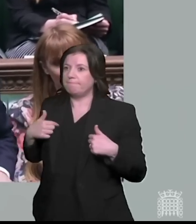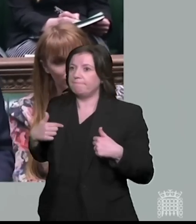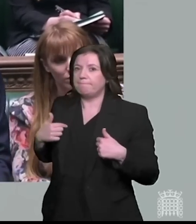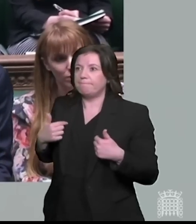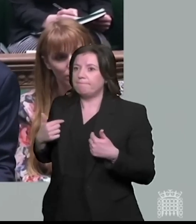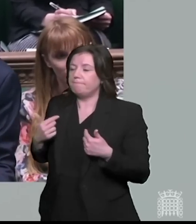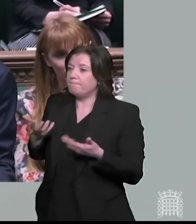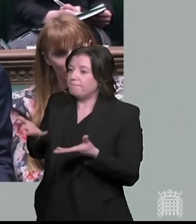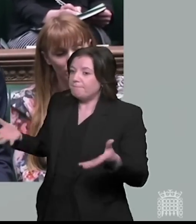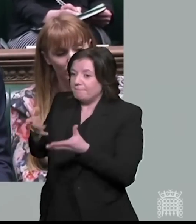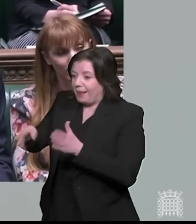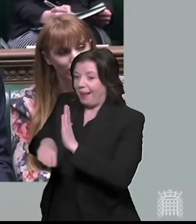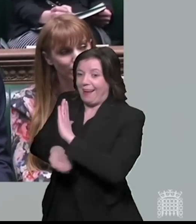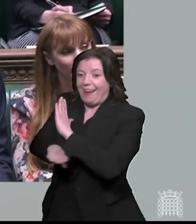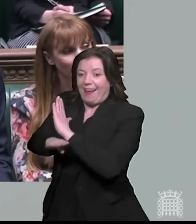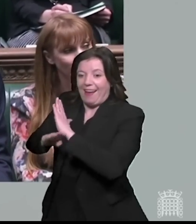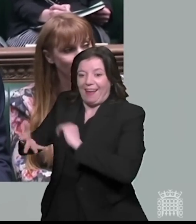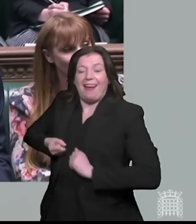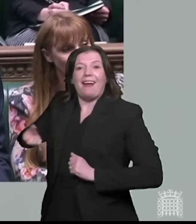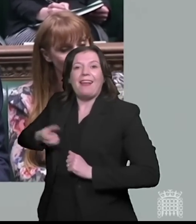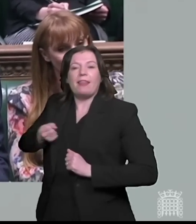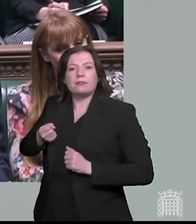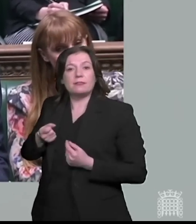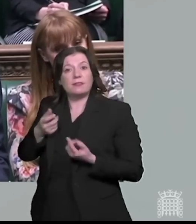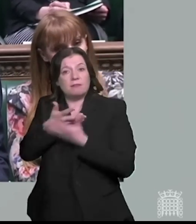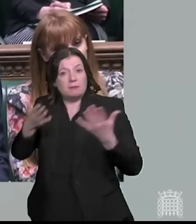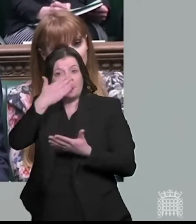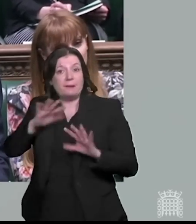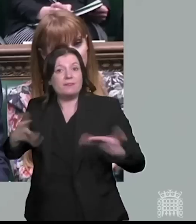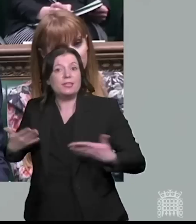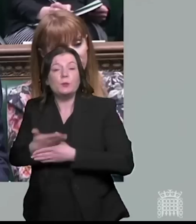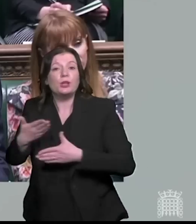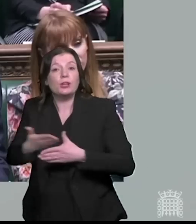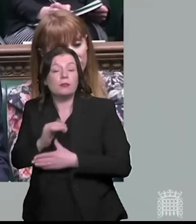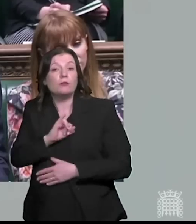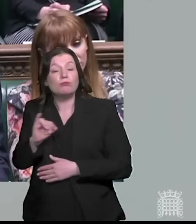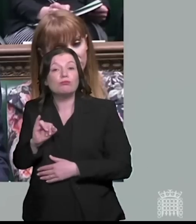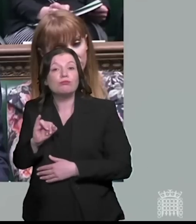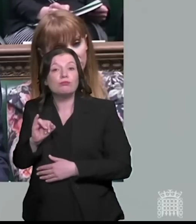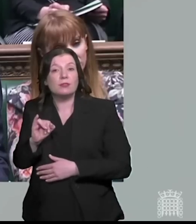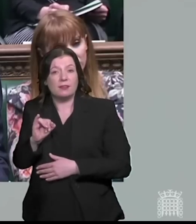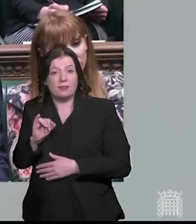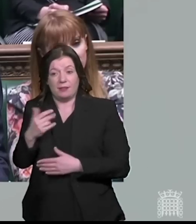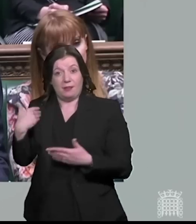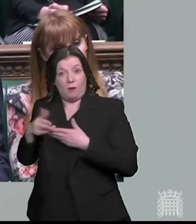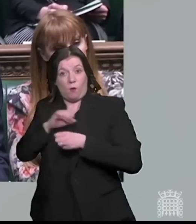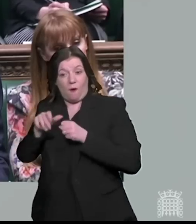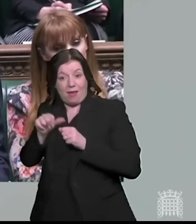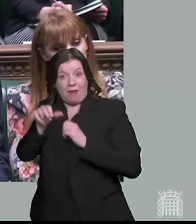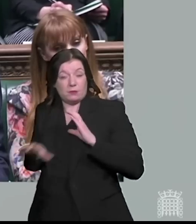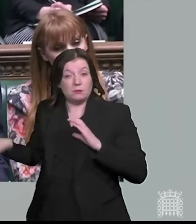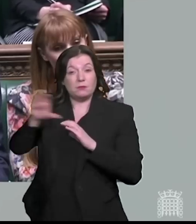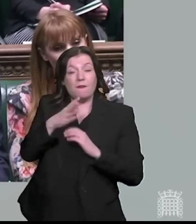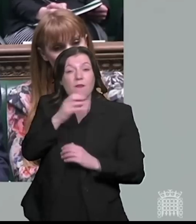more wealth. Our inactivity levels are particularly shocking, up 500,000 since the pandemic,